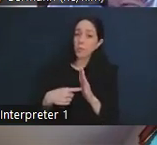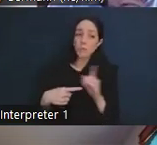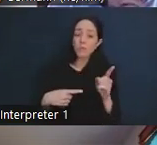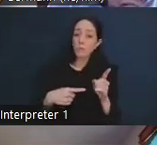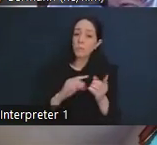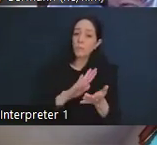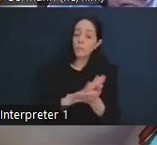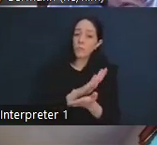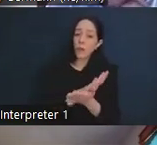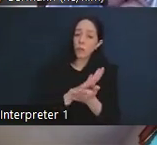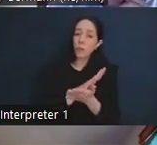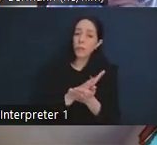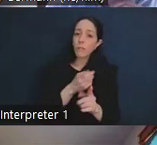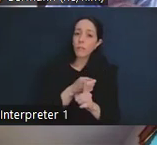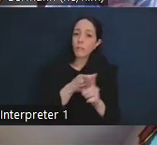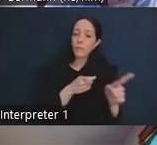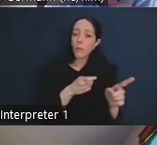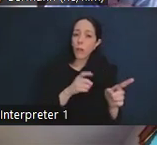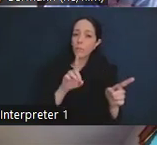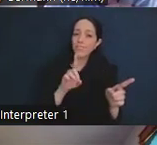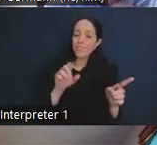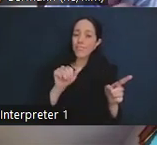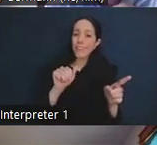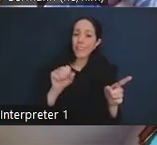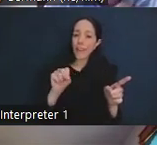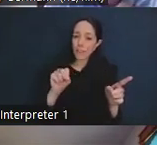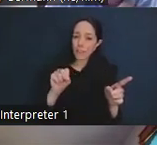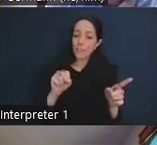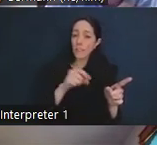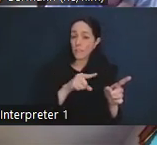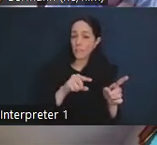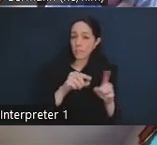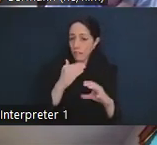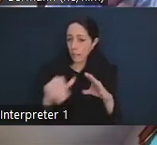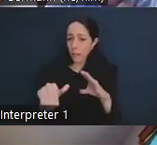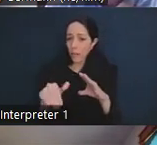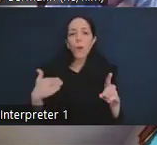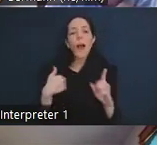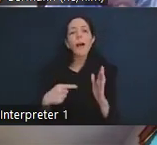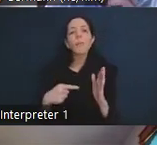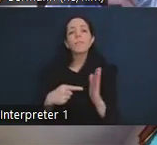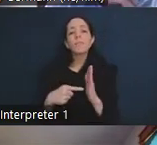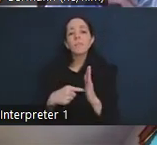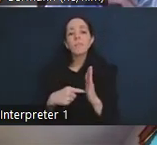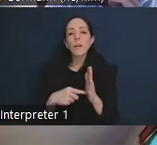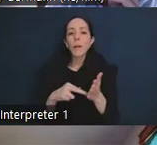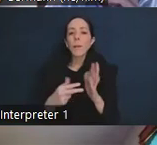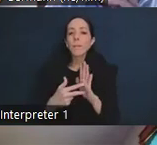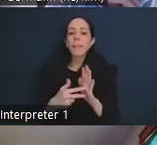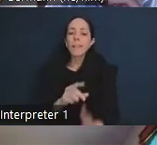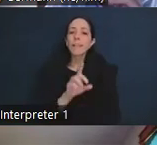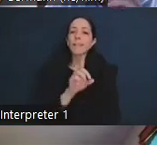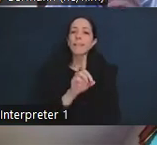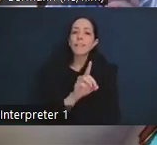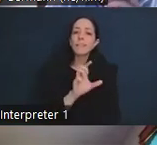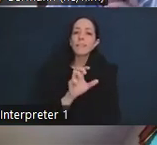from DAS that talk about de minimis work, like reading